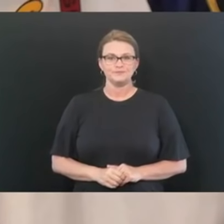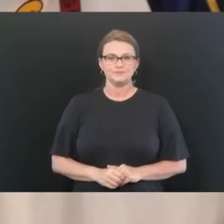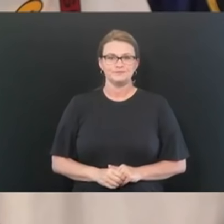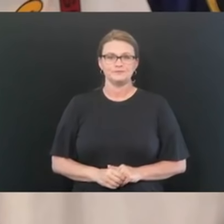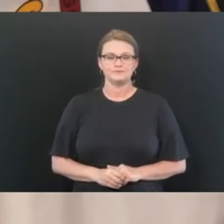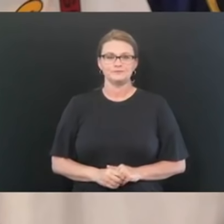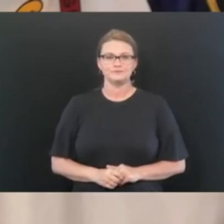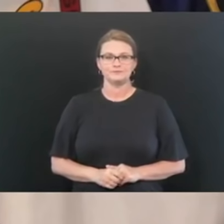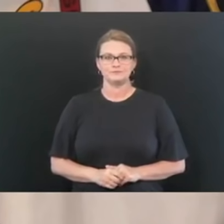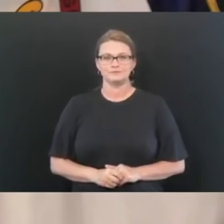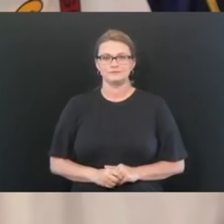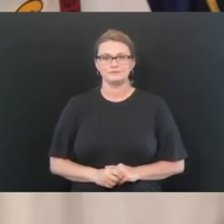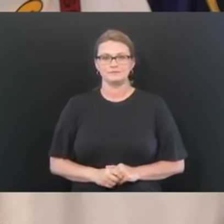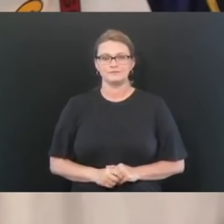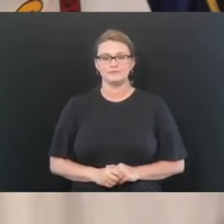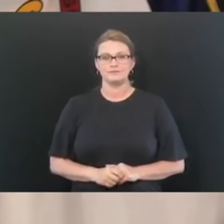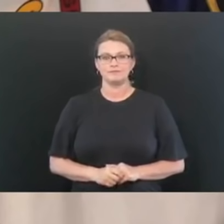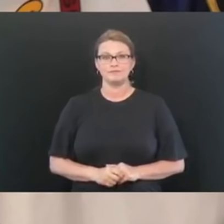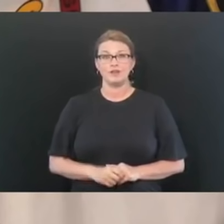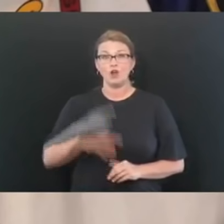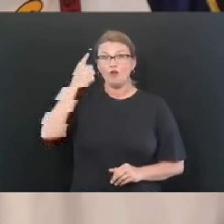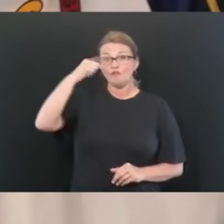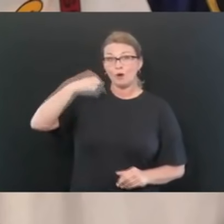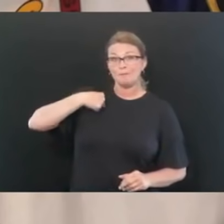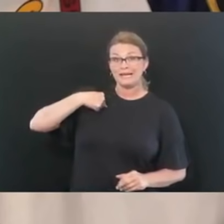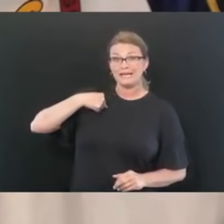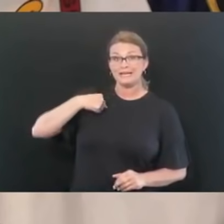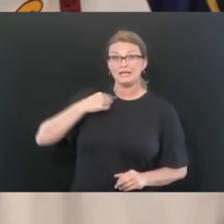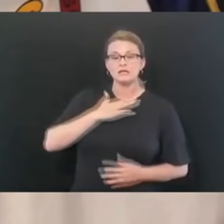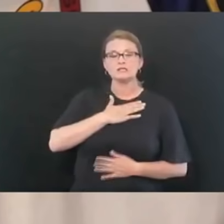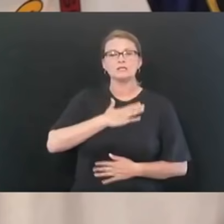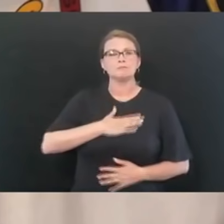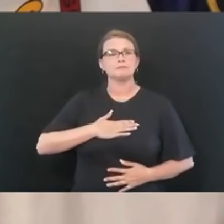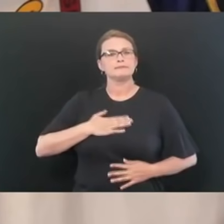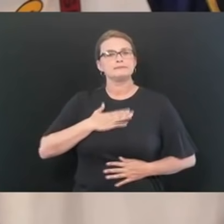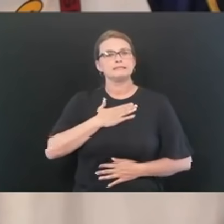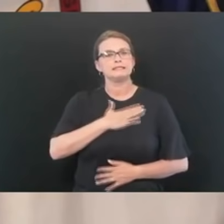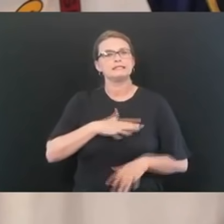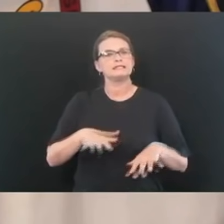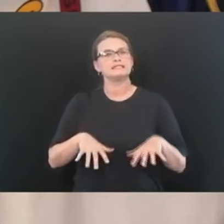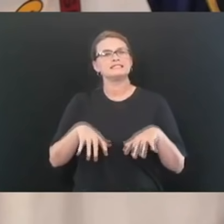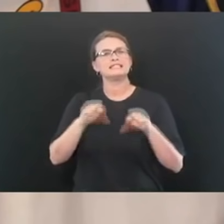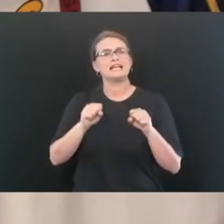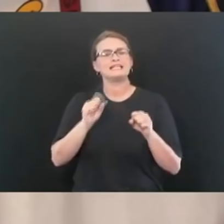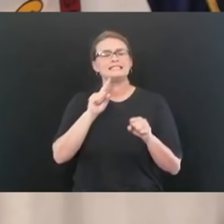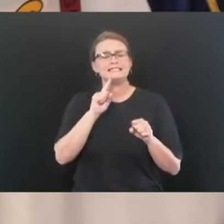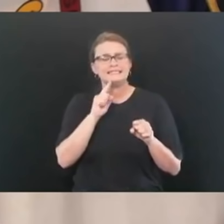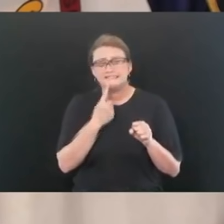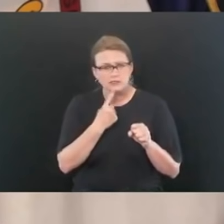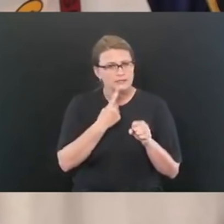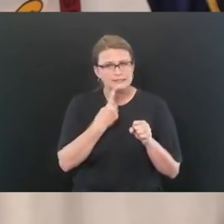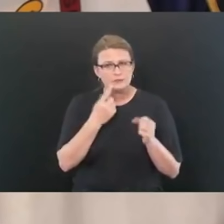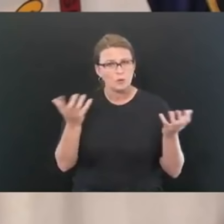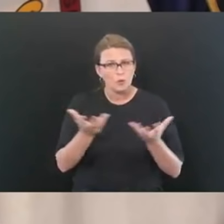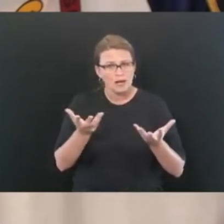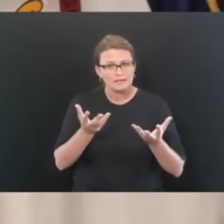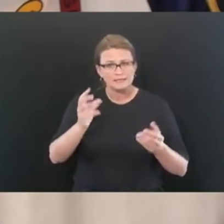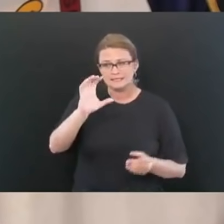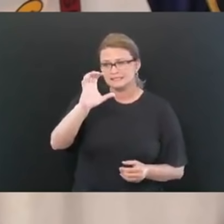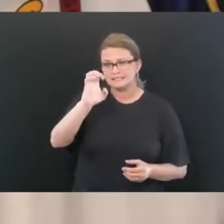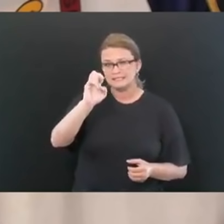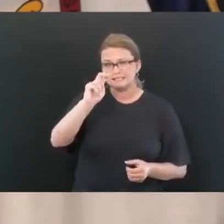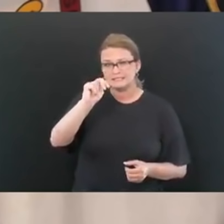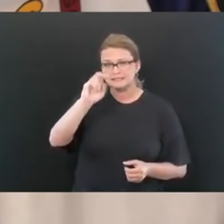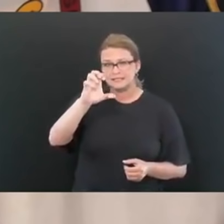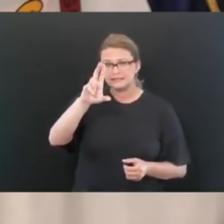me. You've got to do this for me. You've got to take seriously the census. You've got to call one another